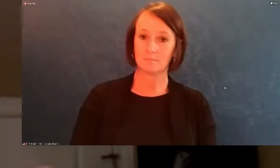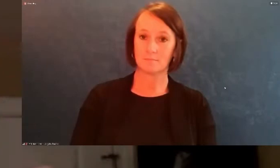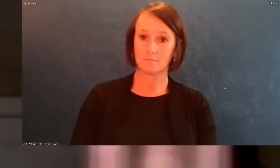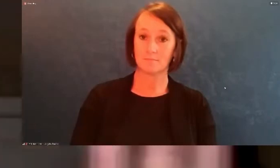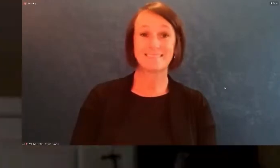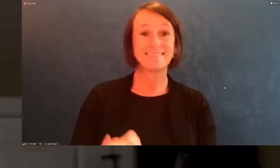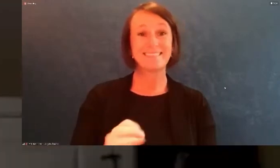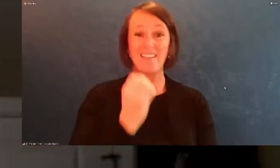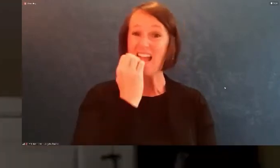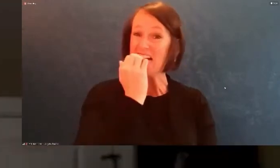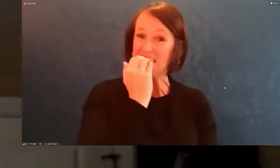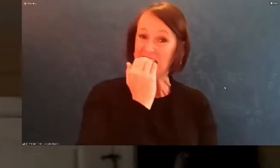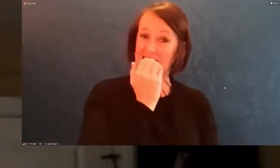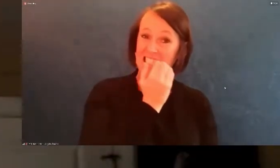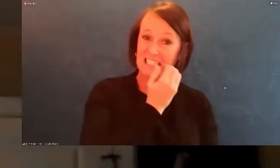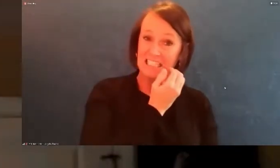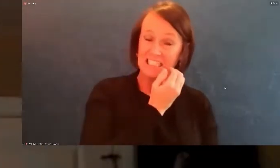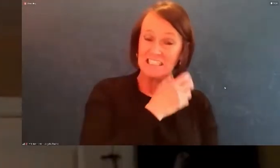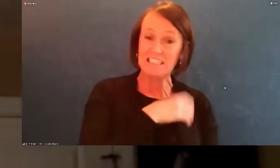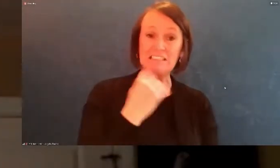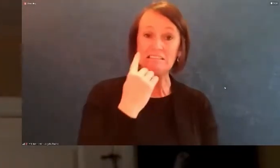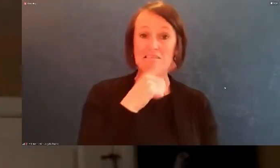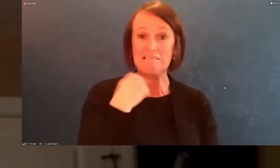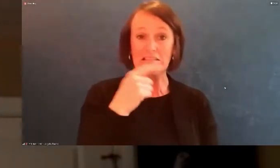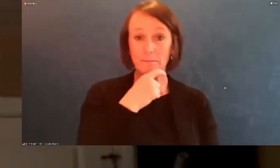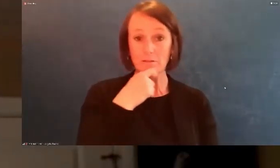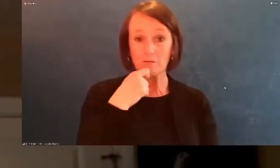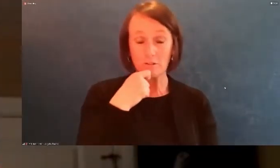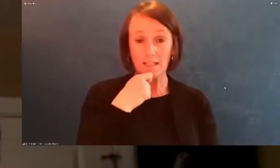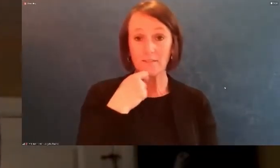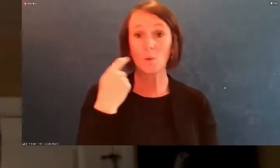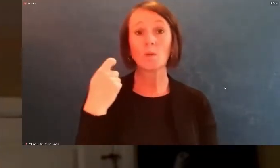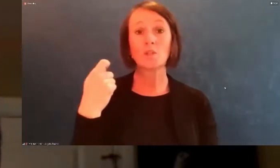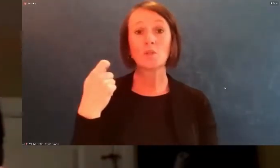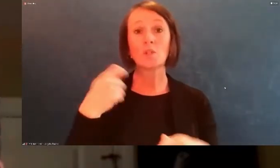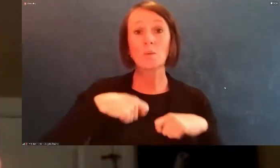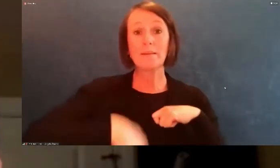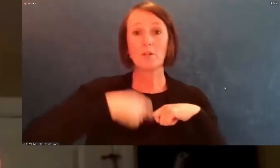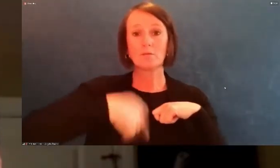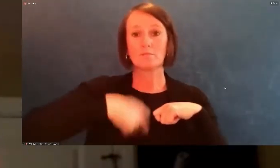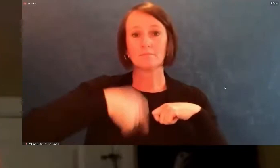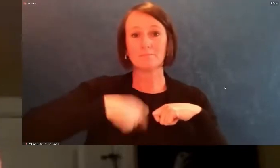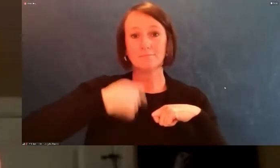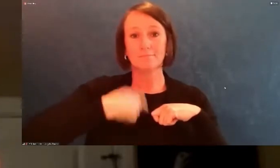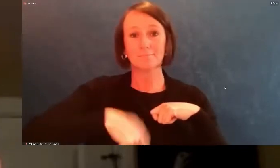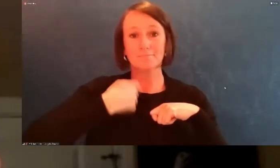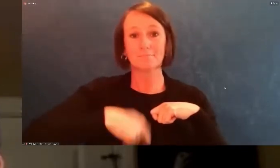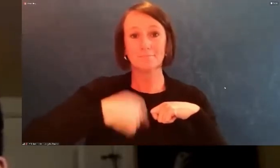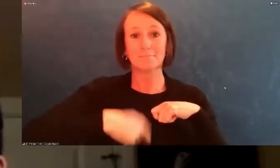nails, don't despair. What you do is you take a zipper on your jacket and you go,